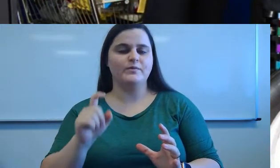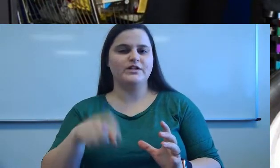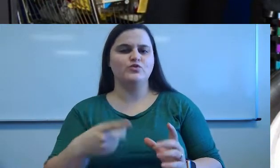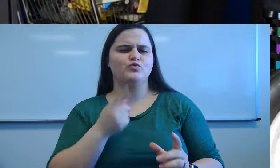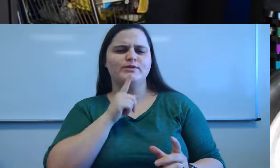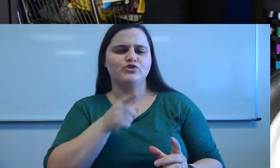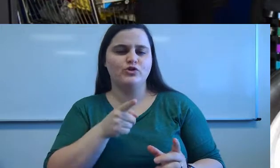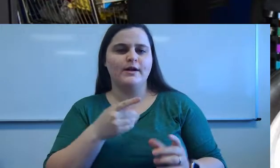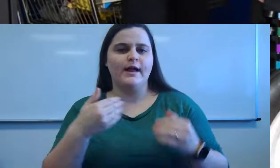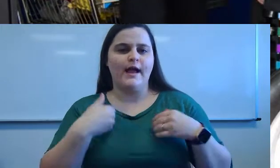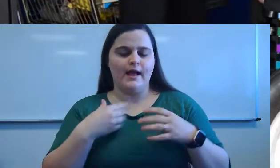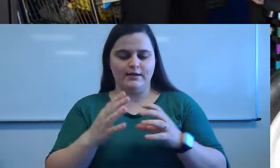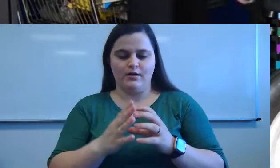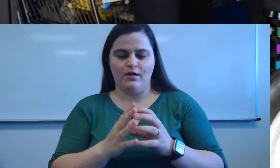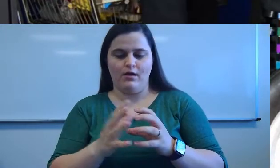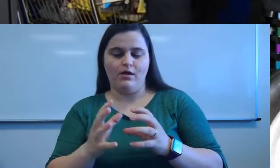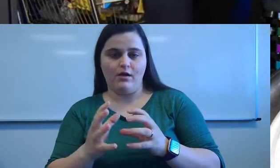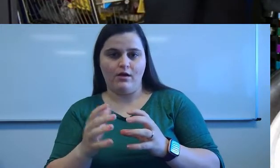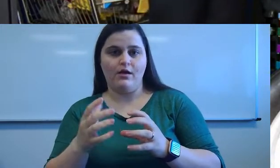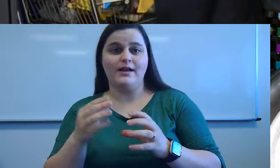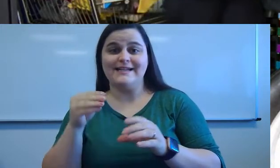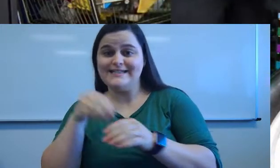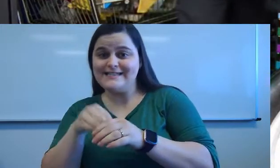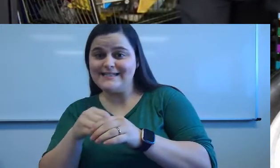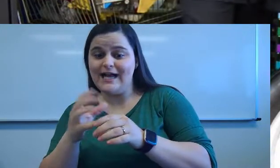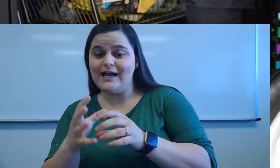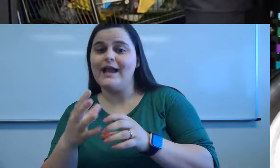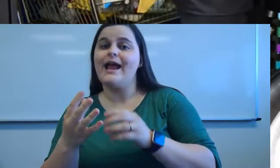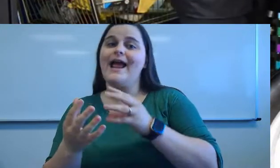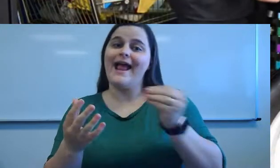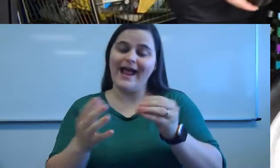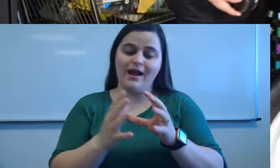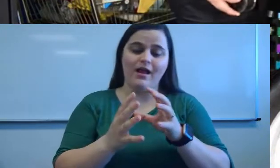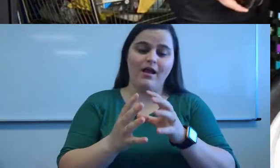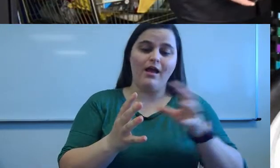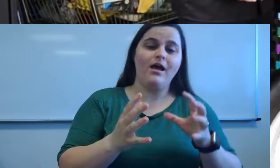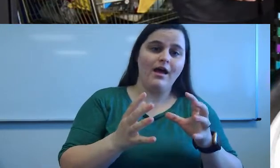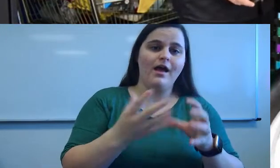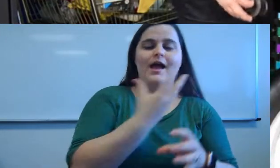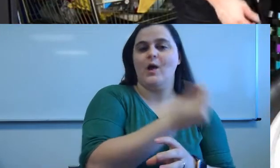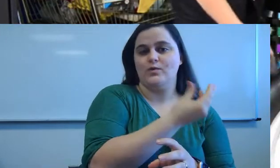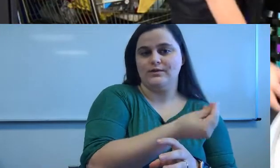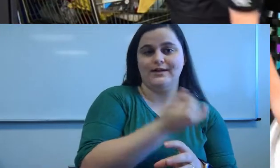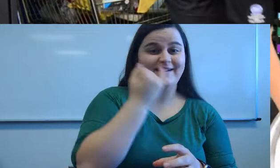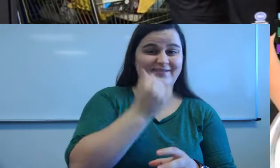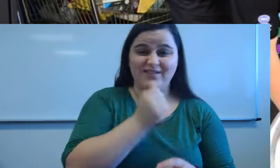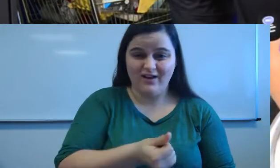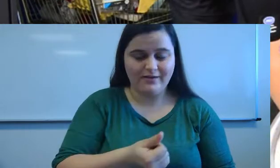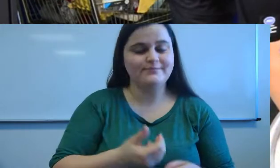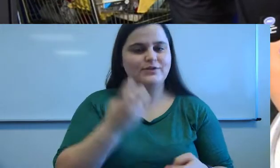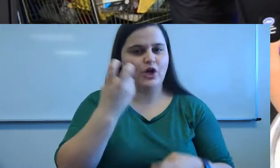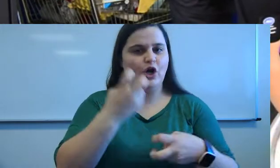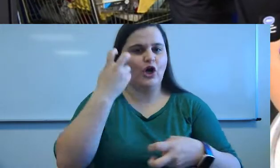inside and the outside. If we don't, it can make your job really hard to get this to line up right.